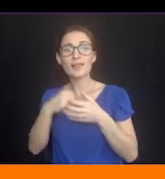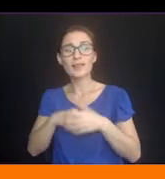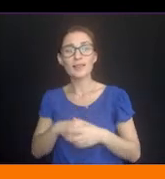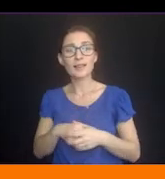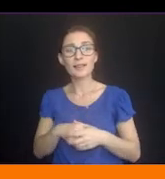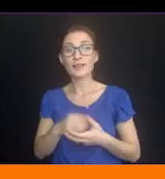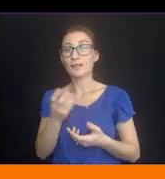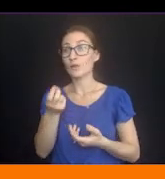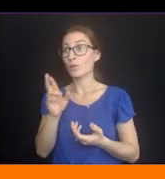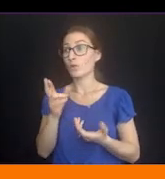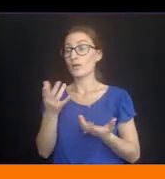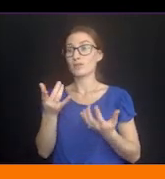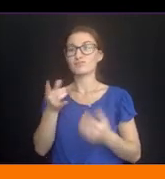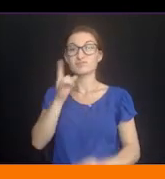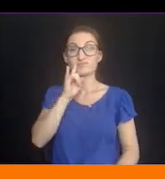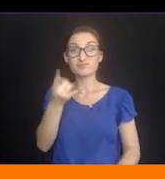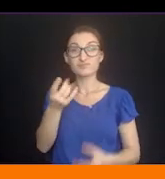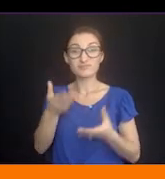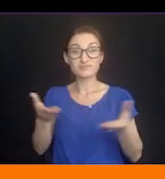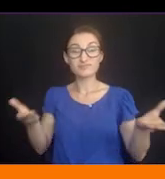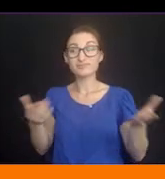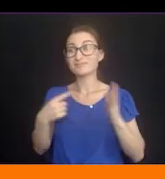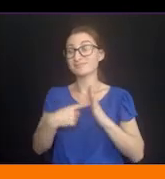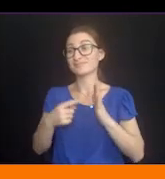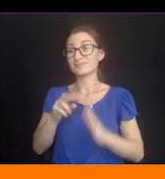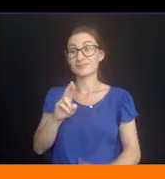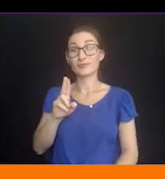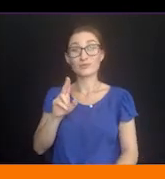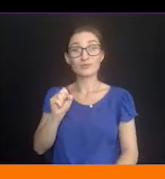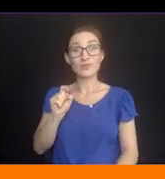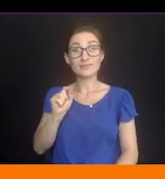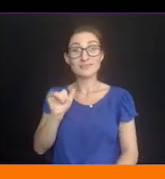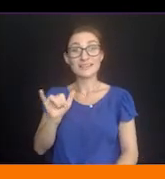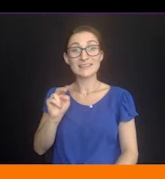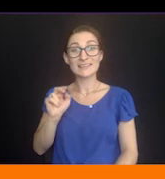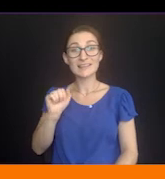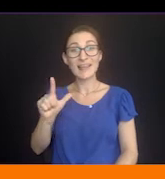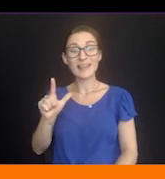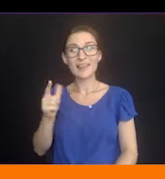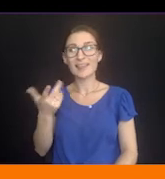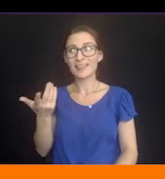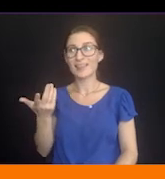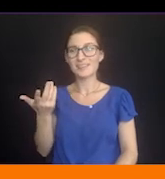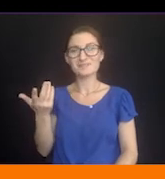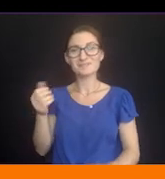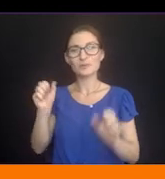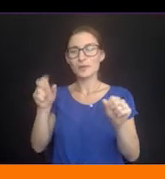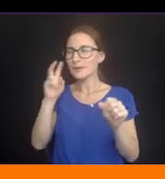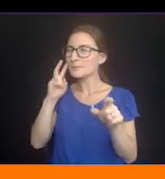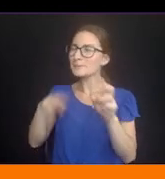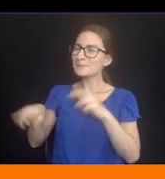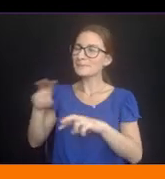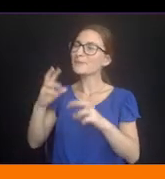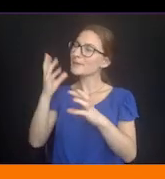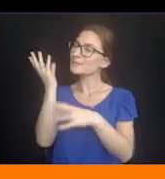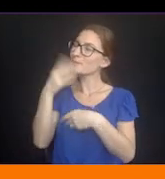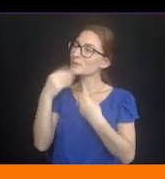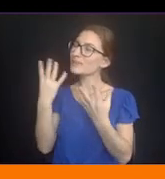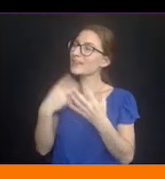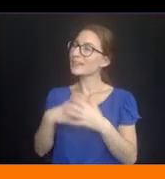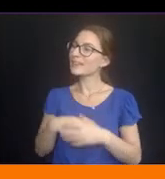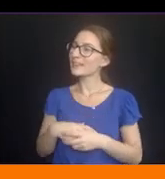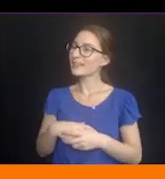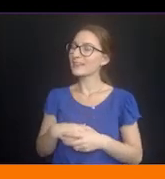art in things that are beautiful and artistic, but also seeing beauty in things that are mundane and a rusty nail